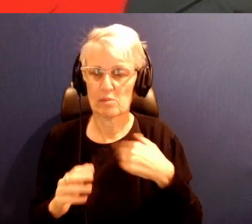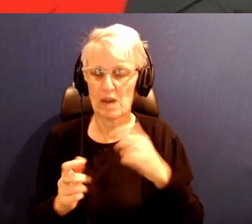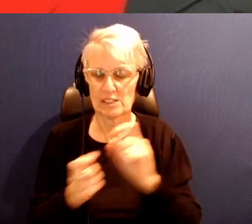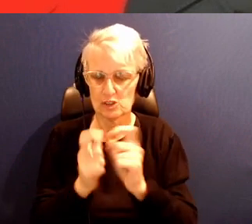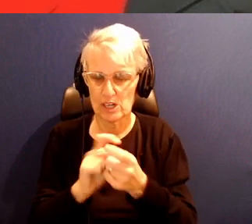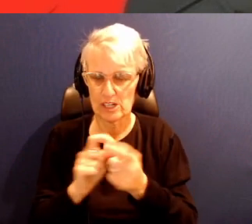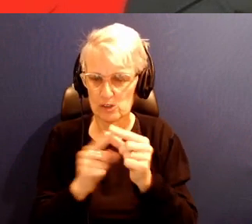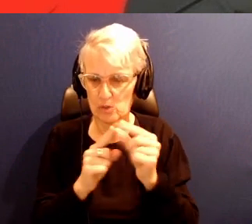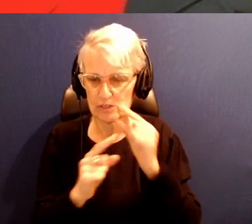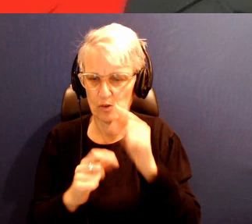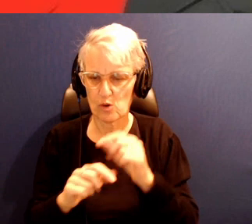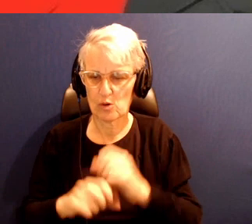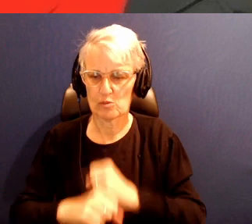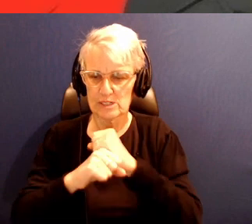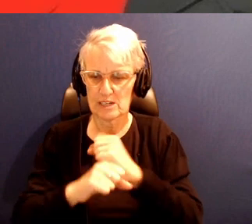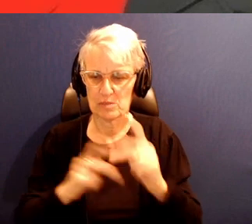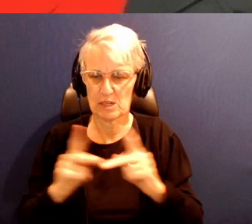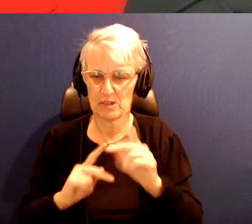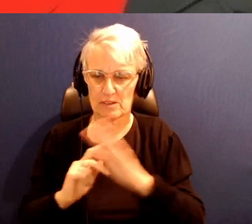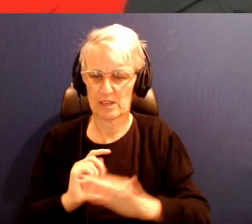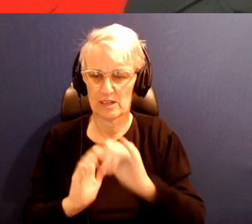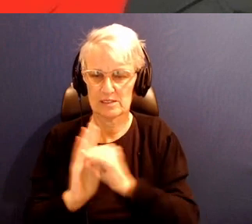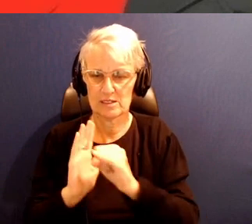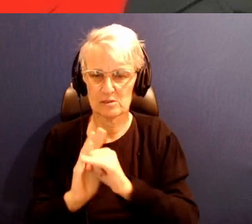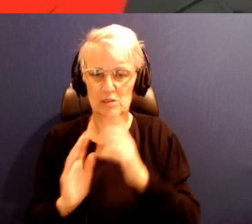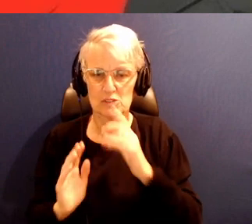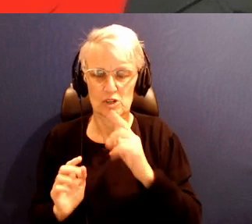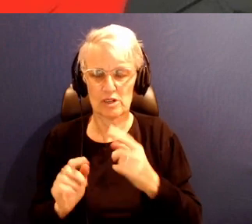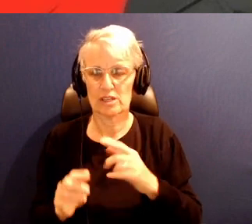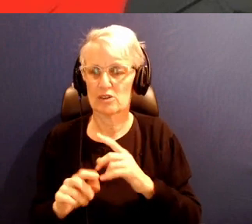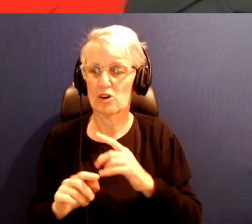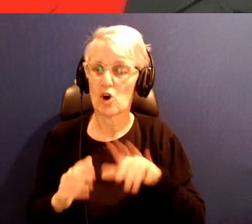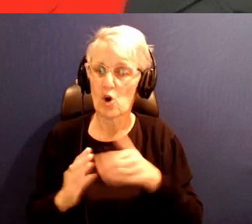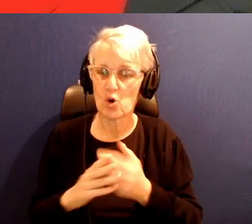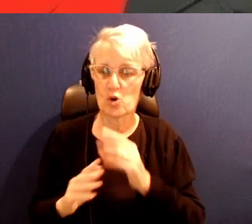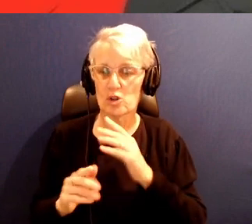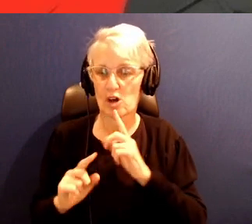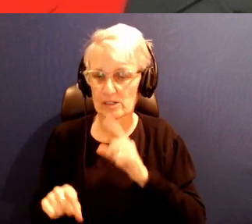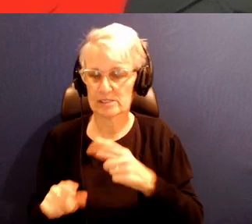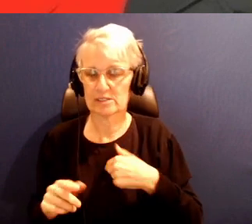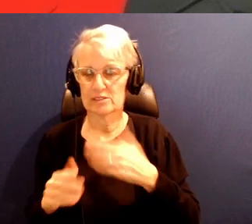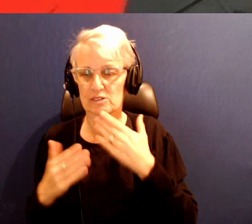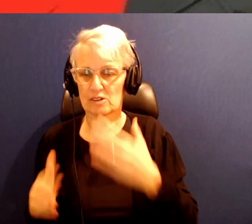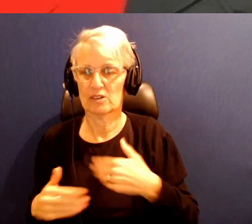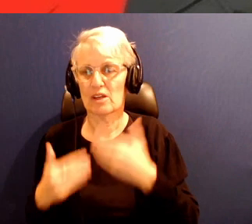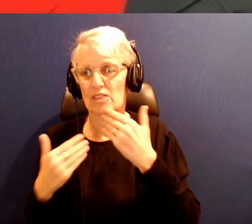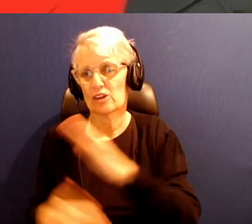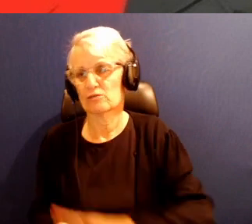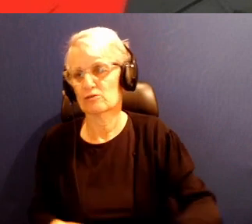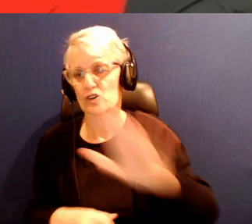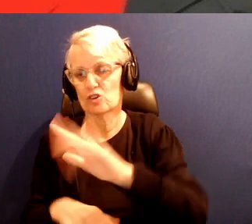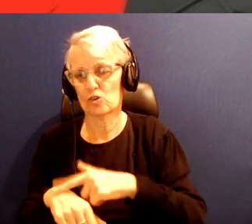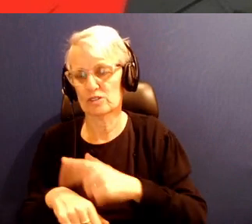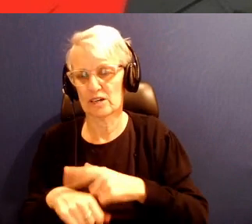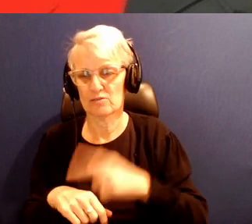protect their identity and to ensure that questions and answers are broadly applicable to all applicants. Thank you for taking